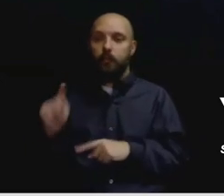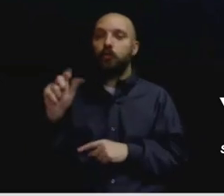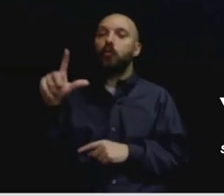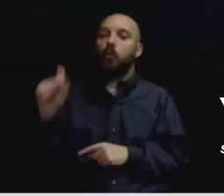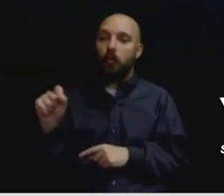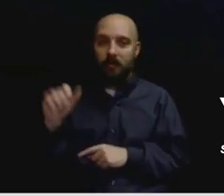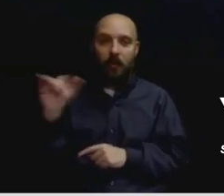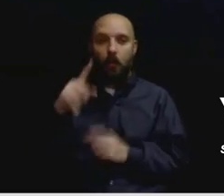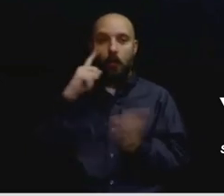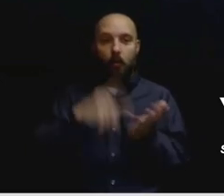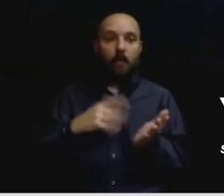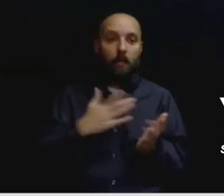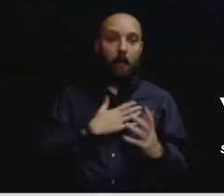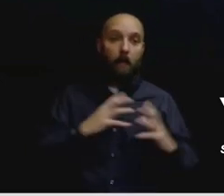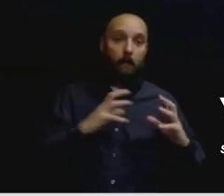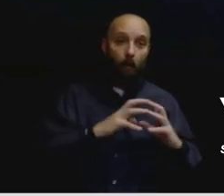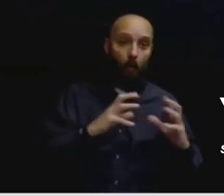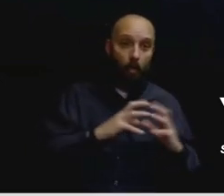notice my ball,